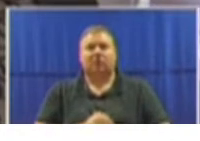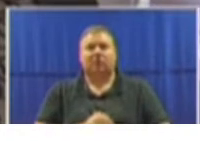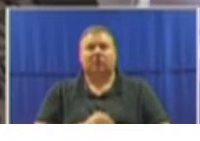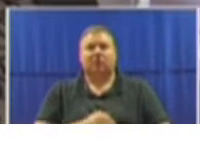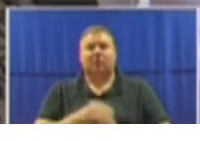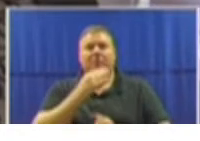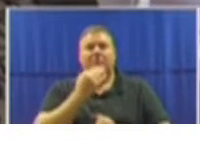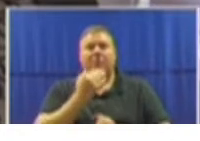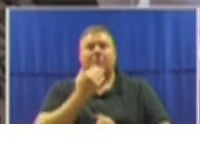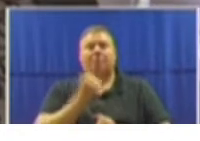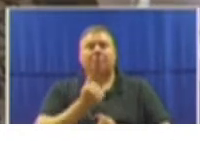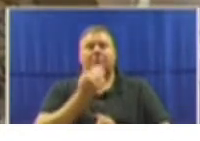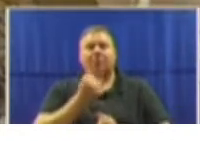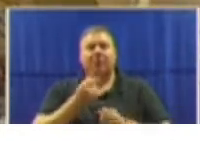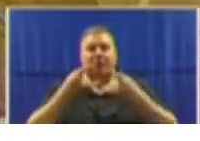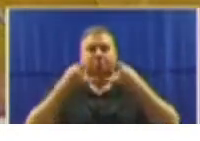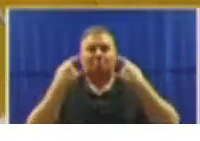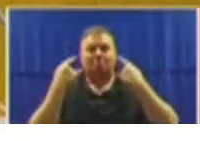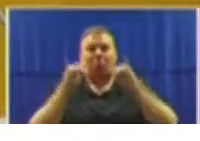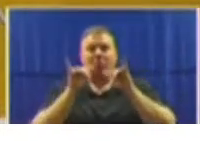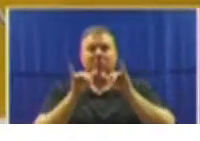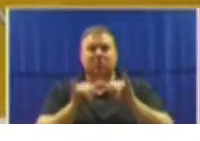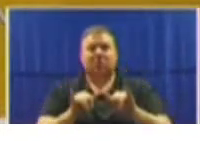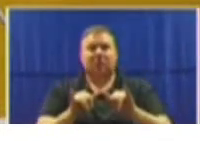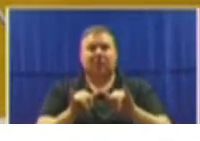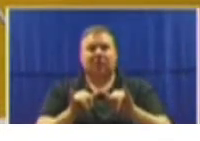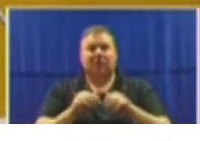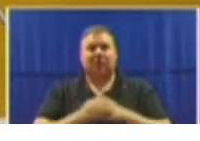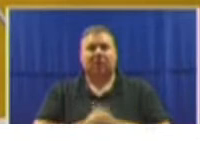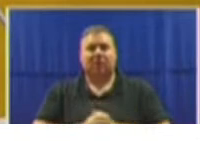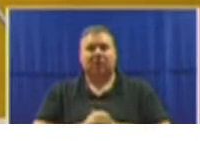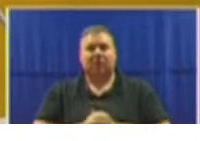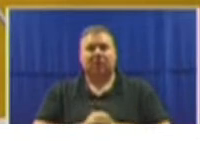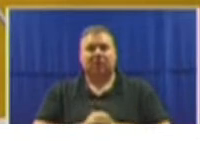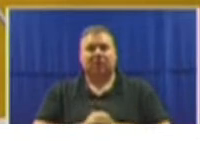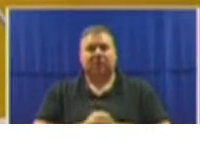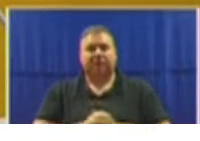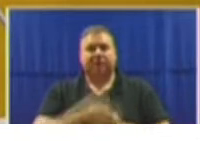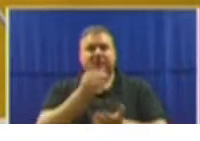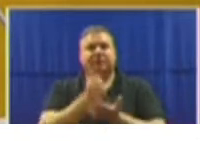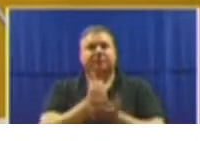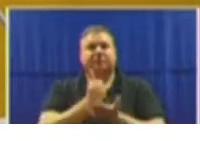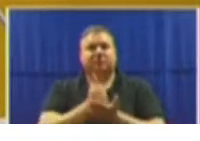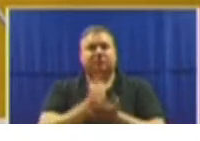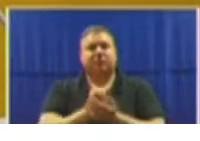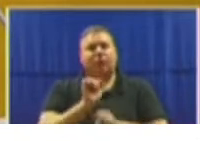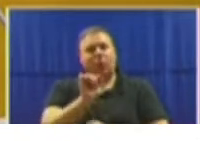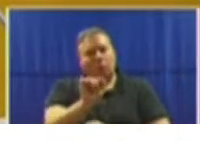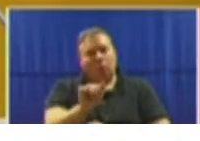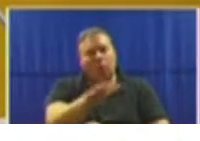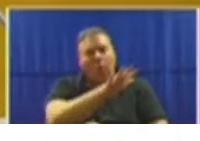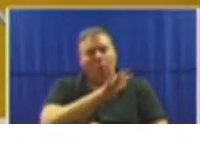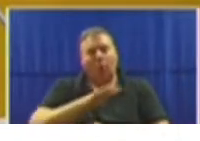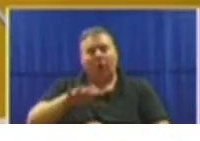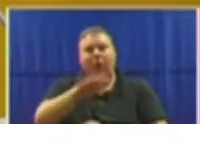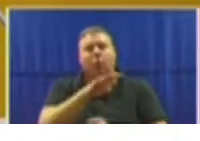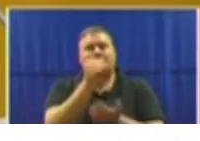your masks on and sit at your designated